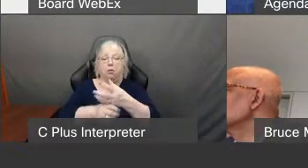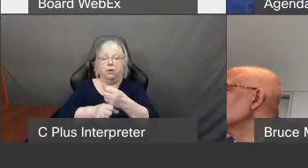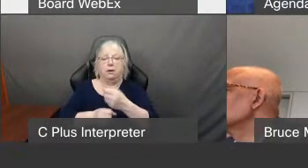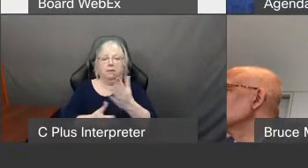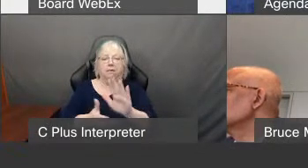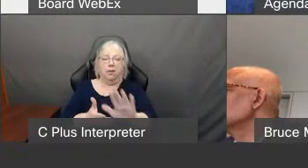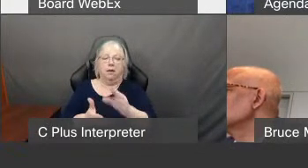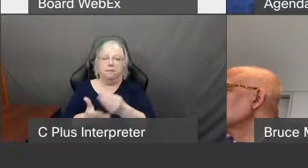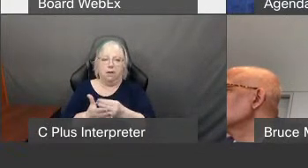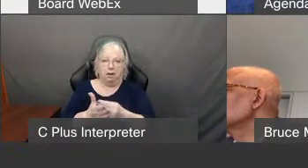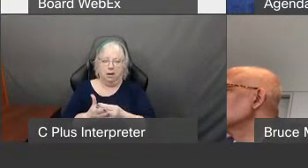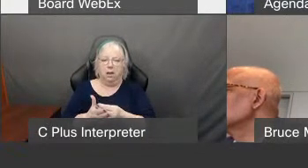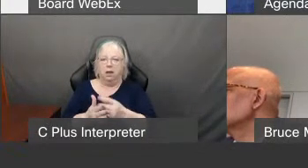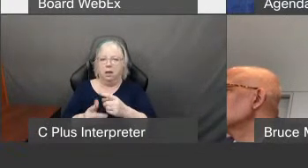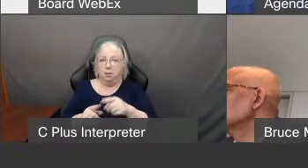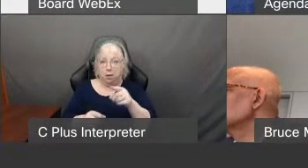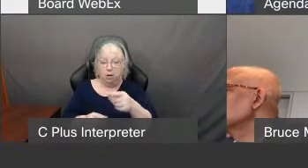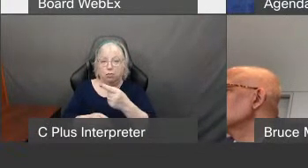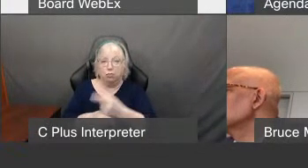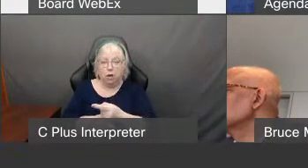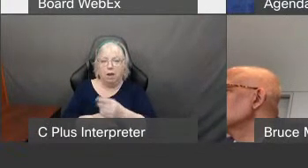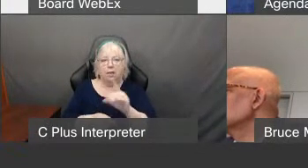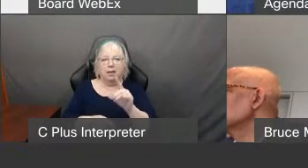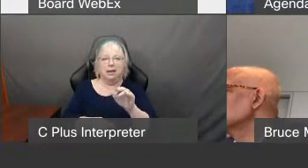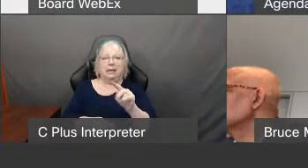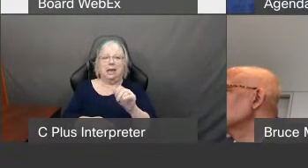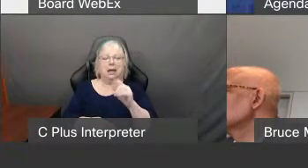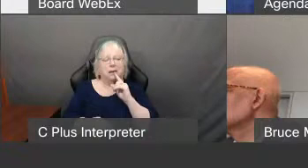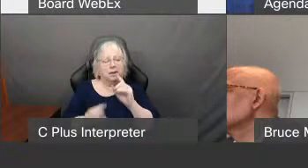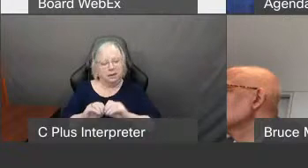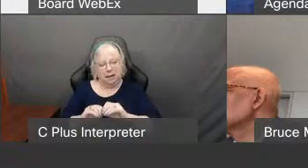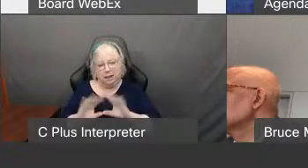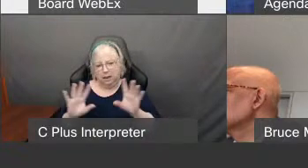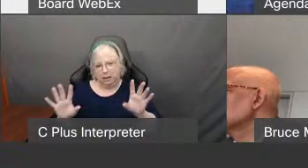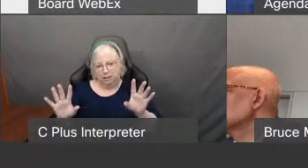But you're right. The data is really clear in terms of